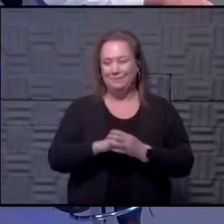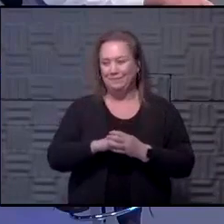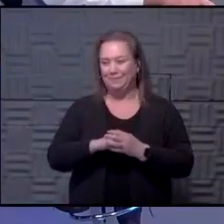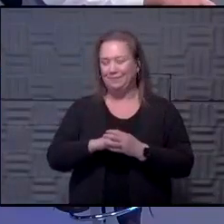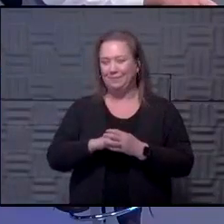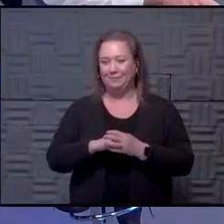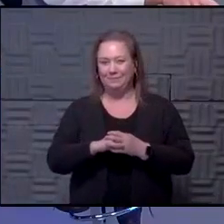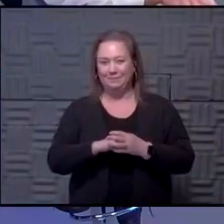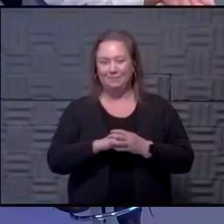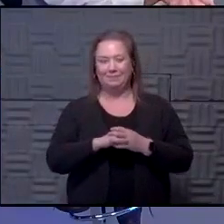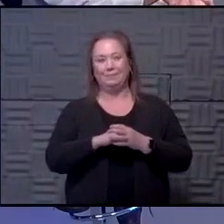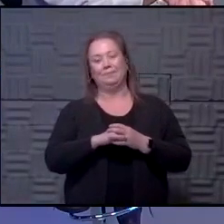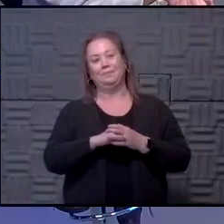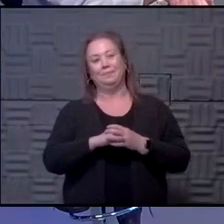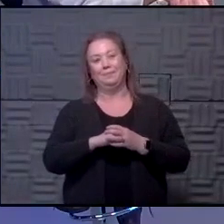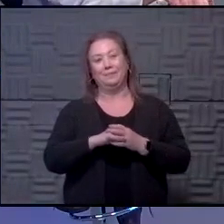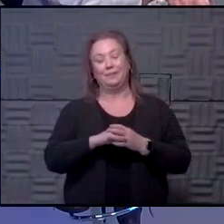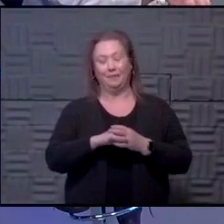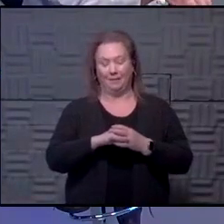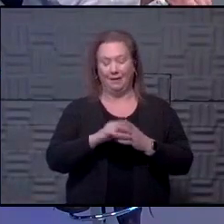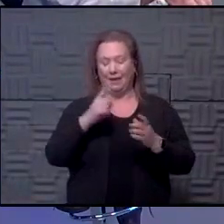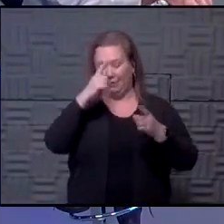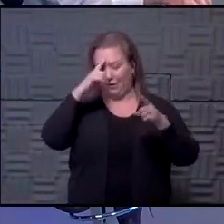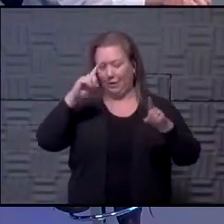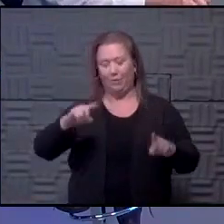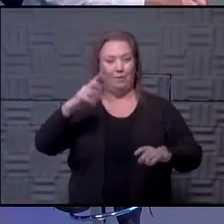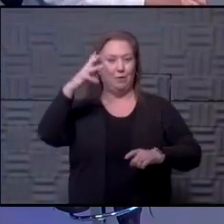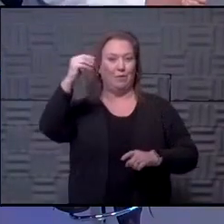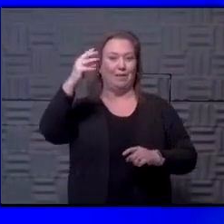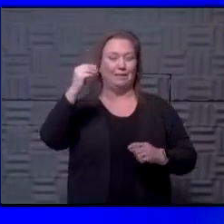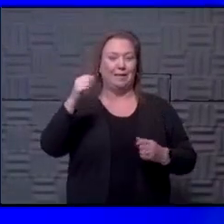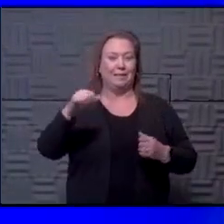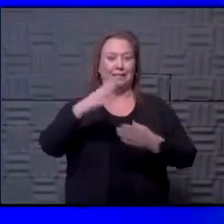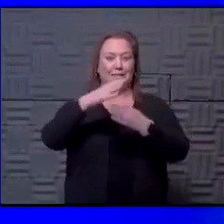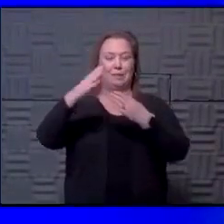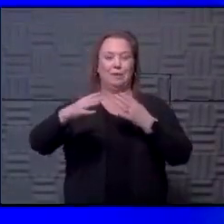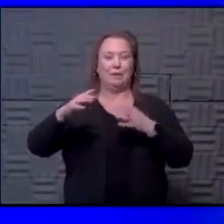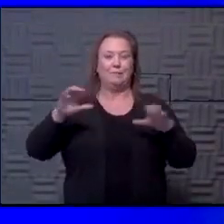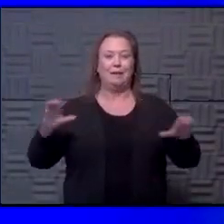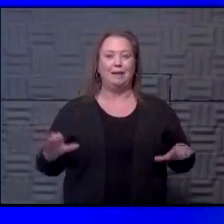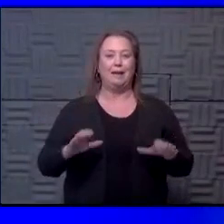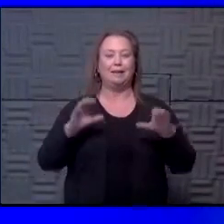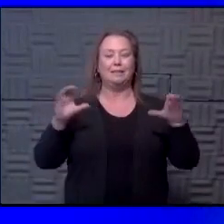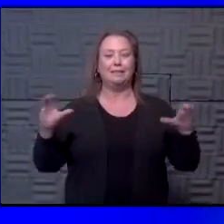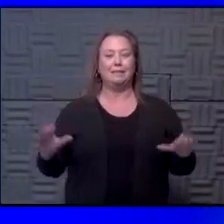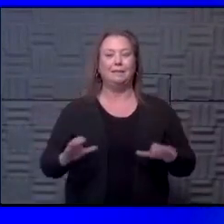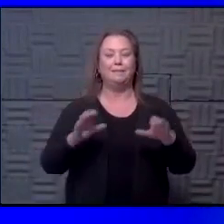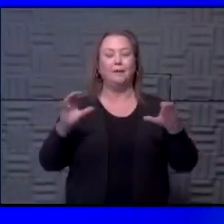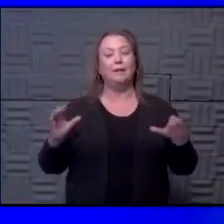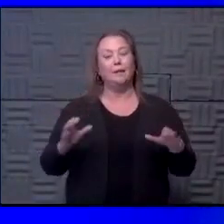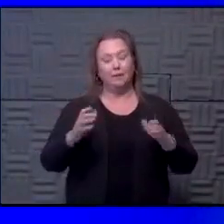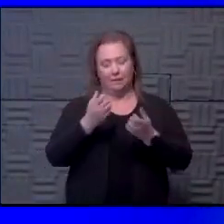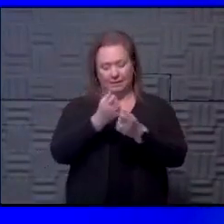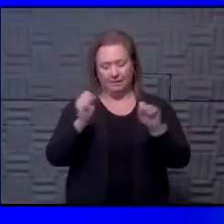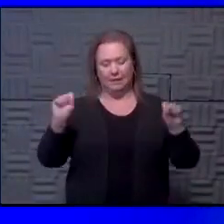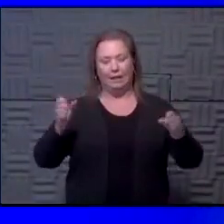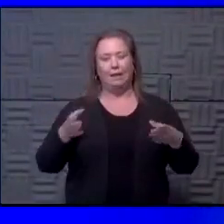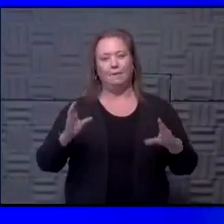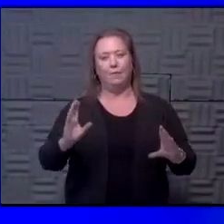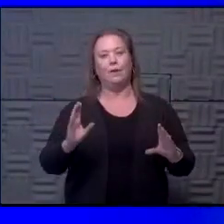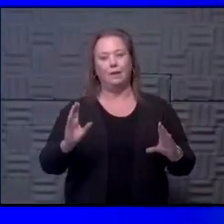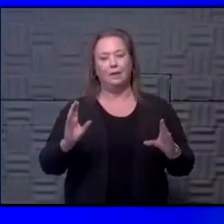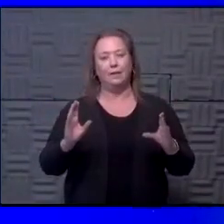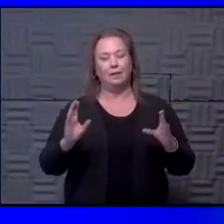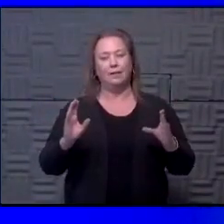right, absolutely. Yeah, I would agree. If you can get outside, be active, but do it safely